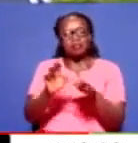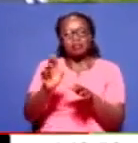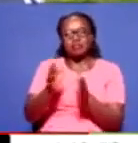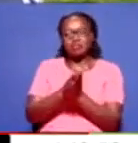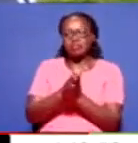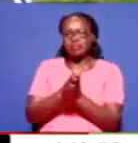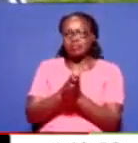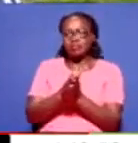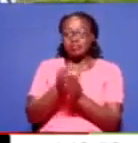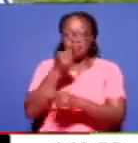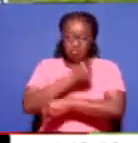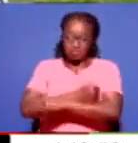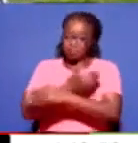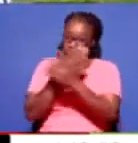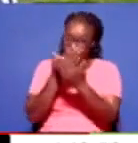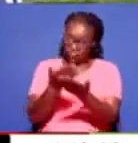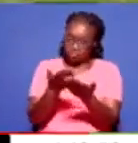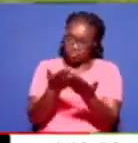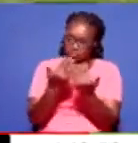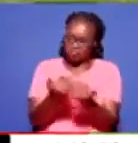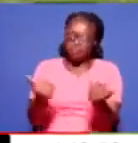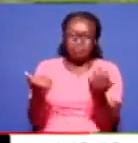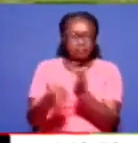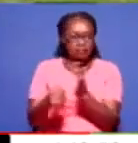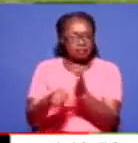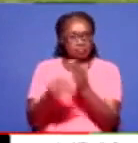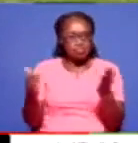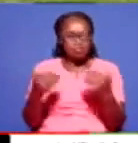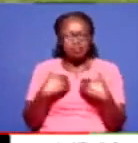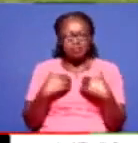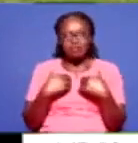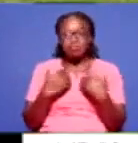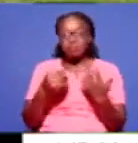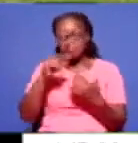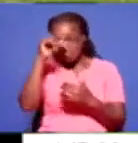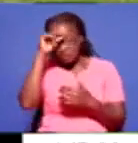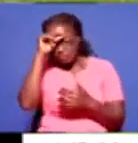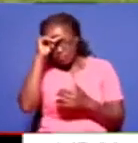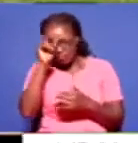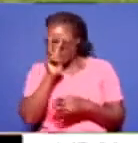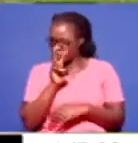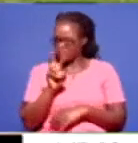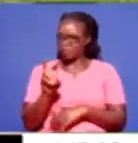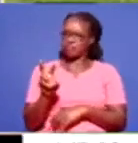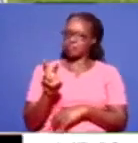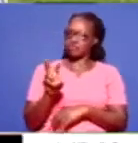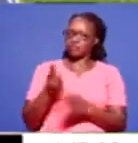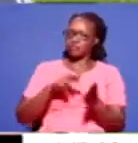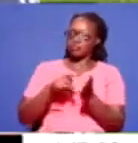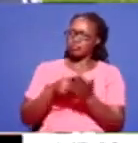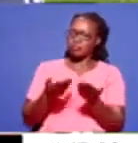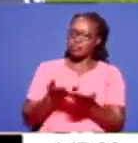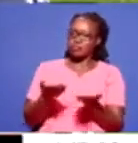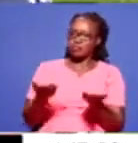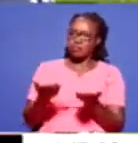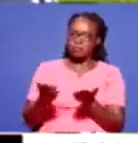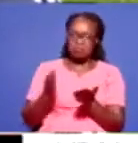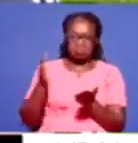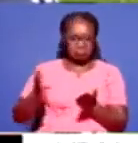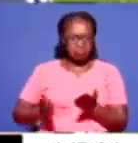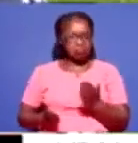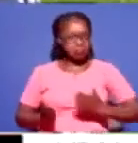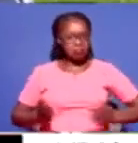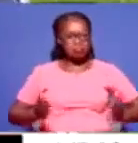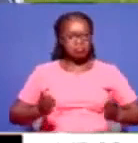shule na watoto wako na shida sana. Sababu tunaomba serikali iweze kuingilia imradi, sababu unaona hata huku kando gari